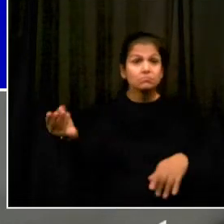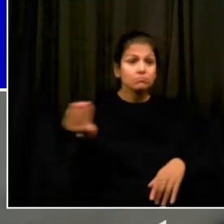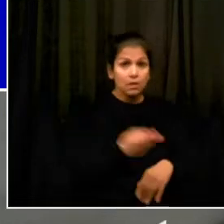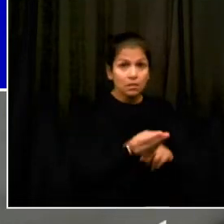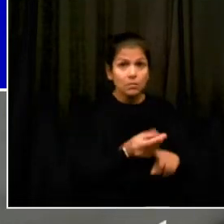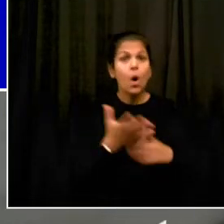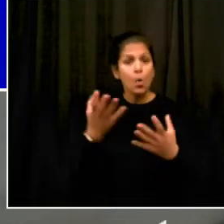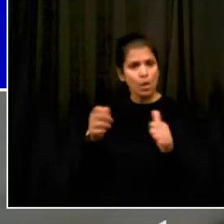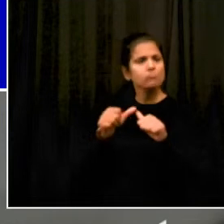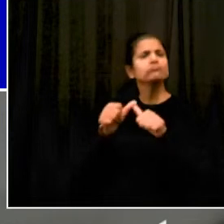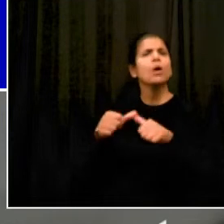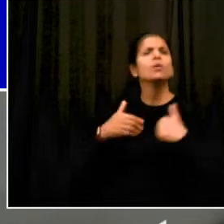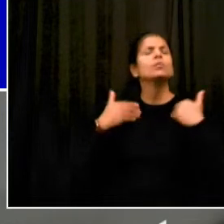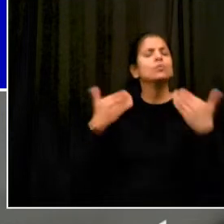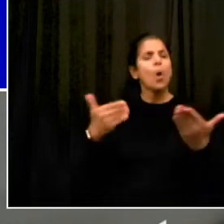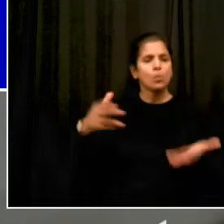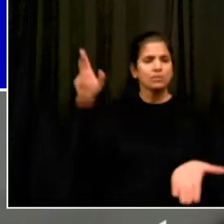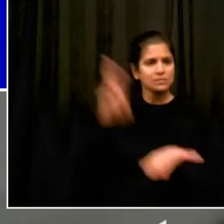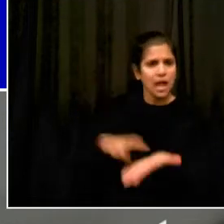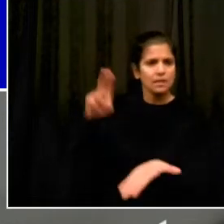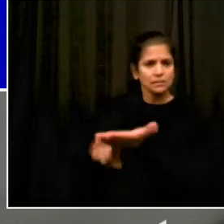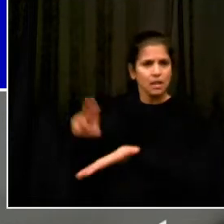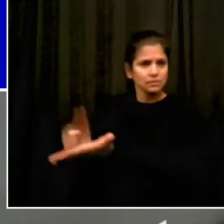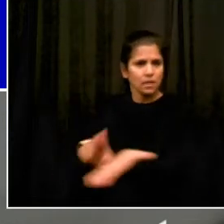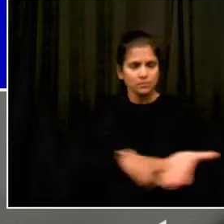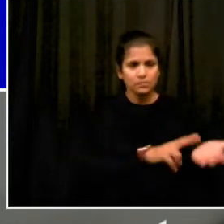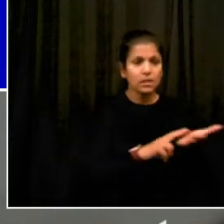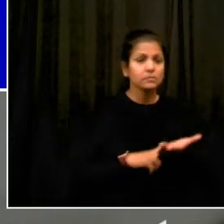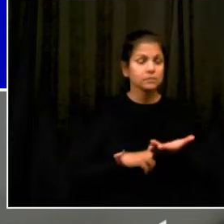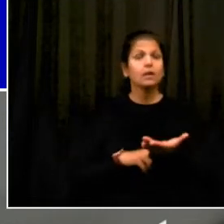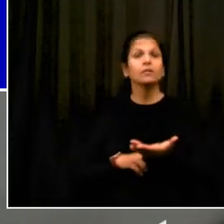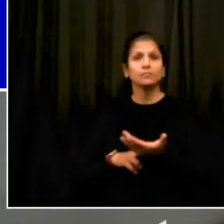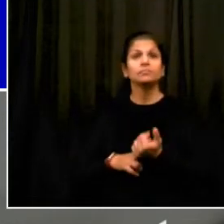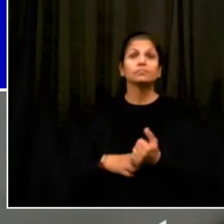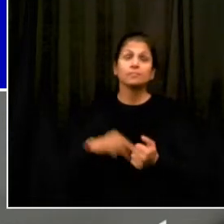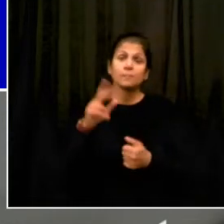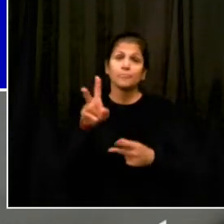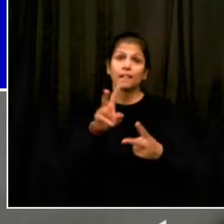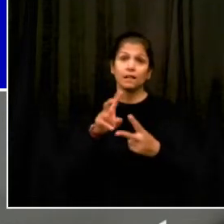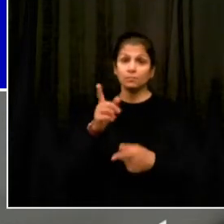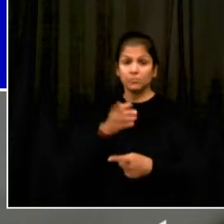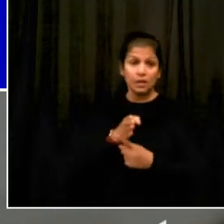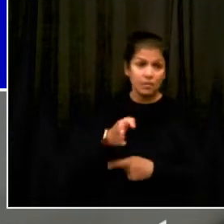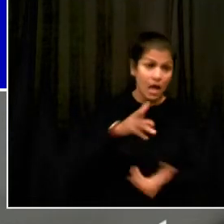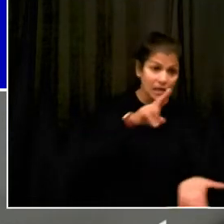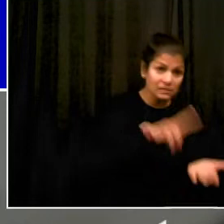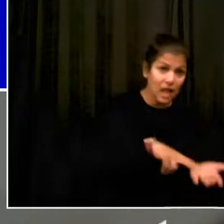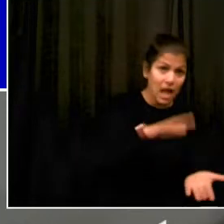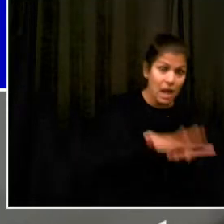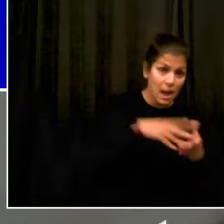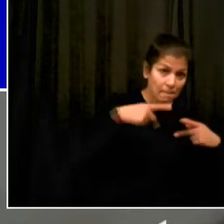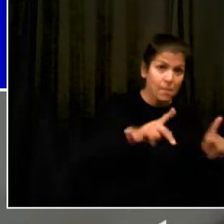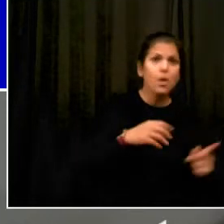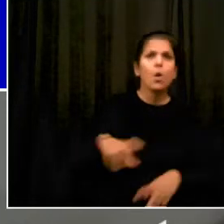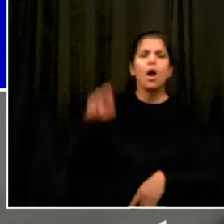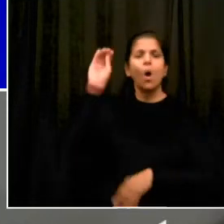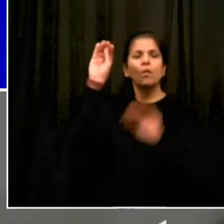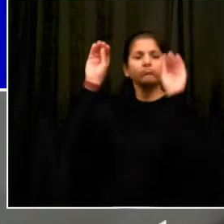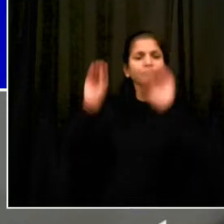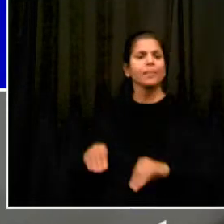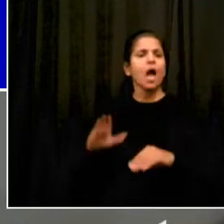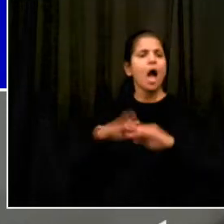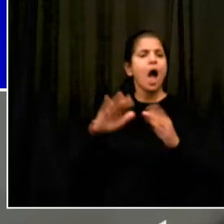acceptable option is for the child to bring it on their first day of school when we come back. But we need this to happen to